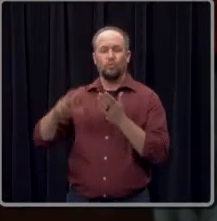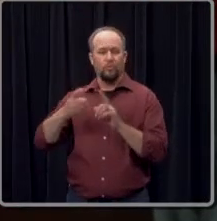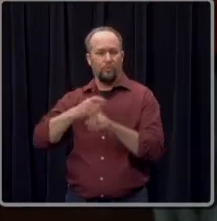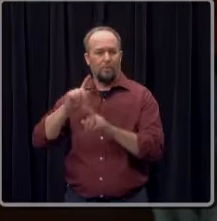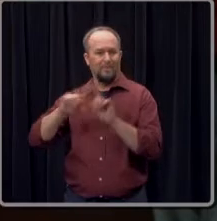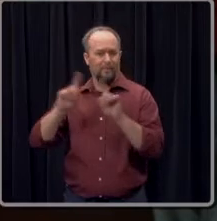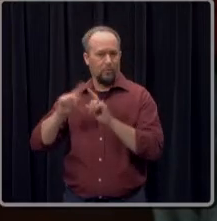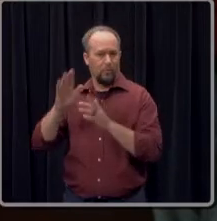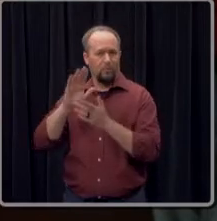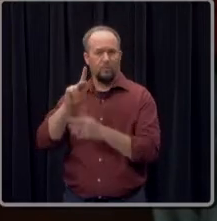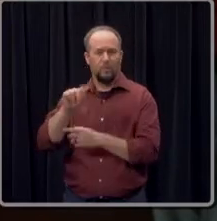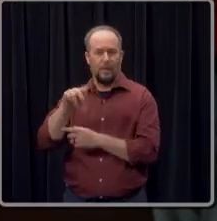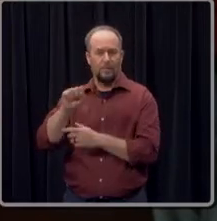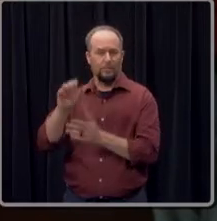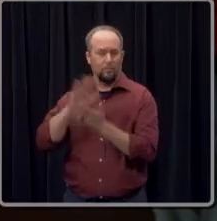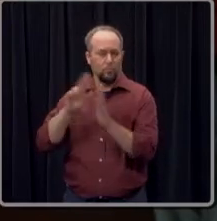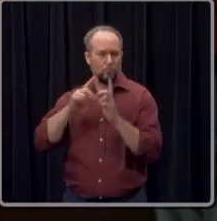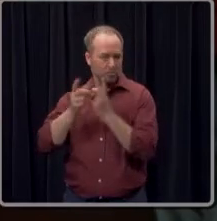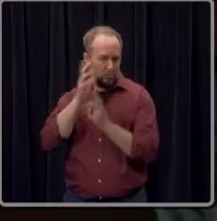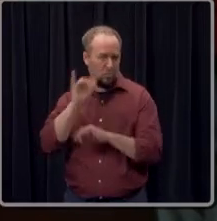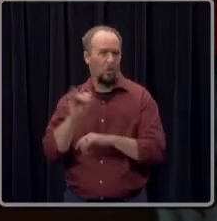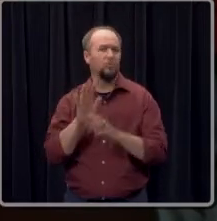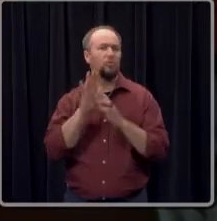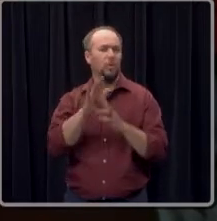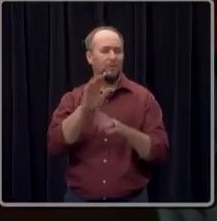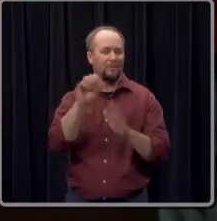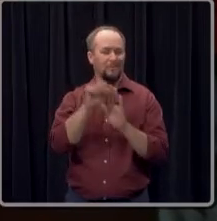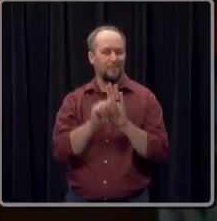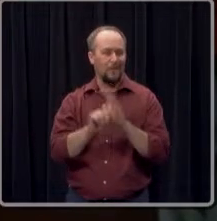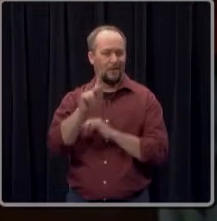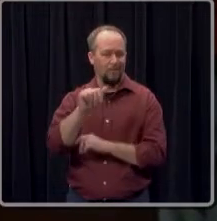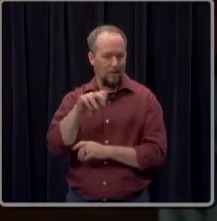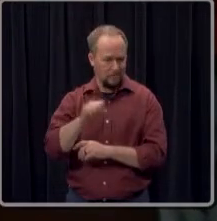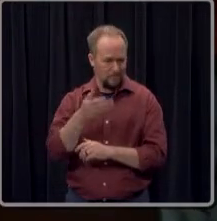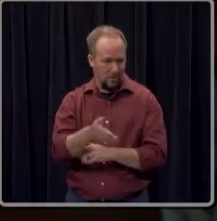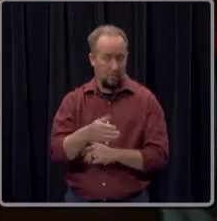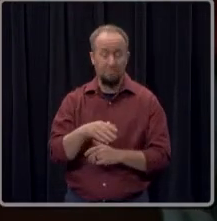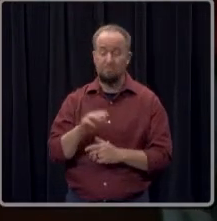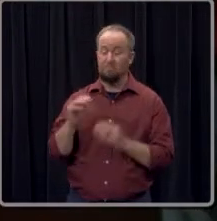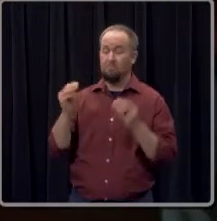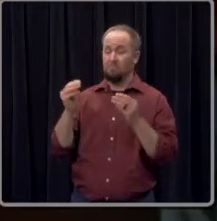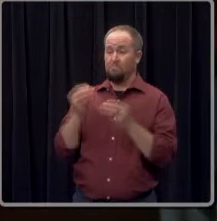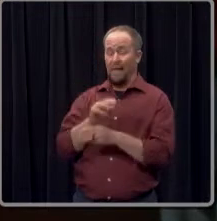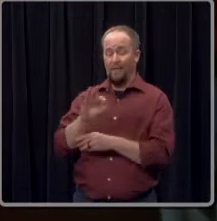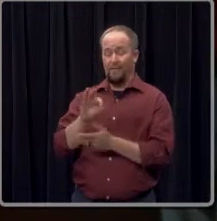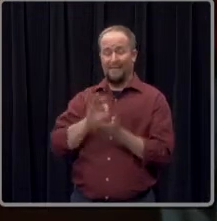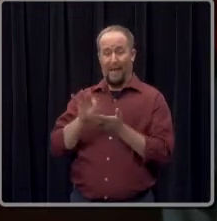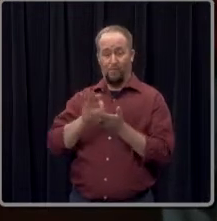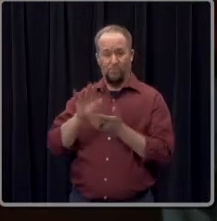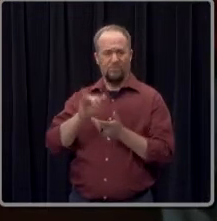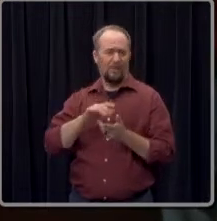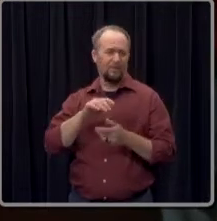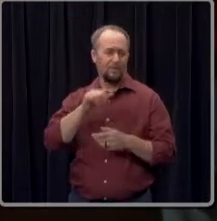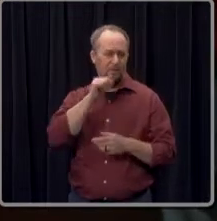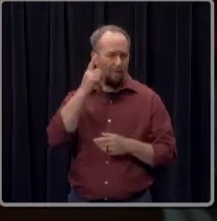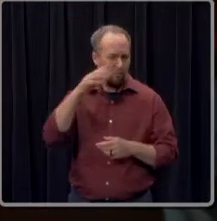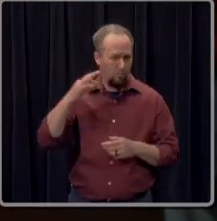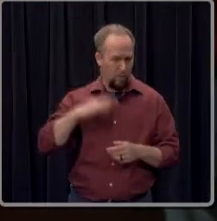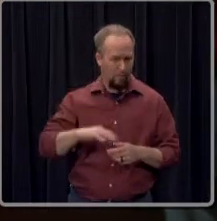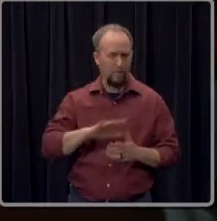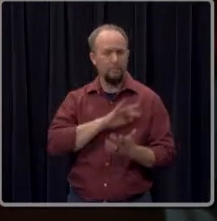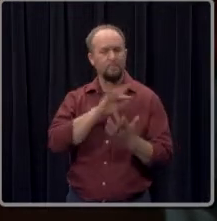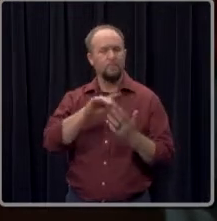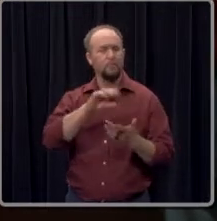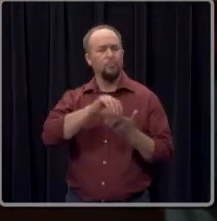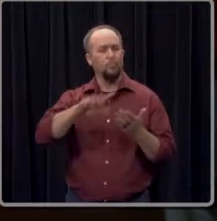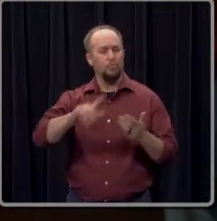districts will represent the state alongside Mahi. Math Counts is a nonprofit organization that reaches students in grades 6 through